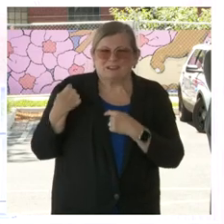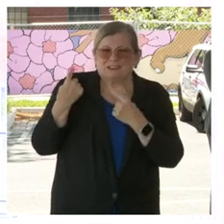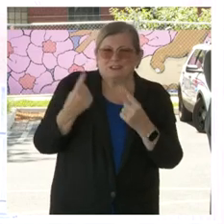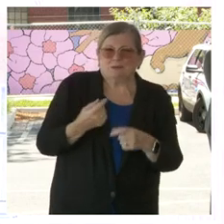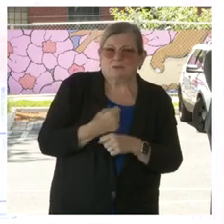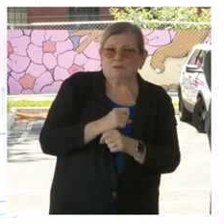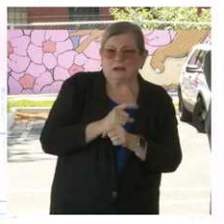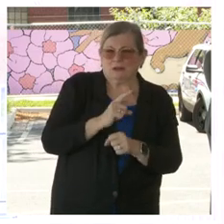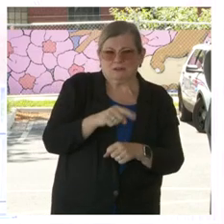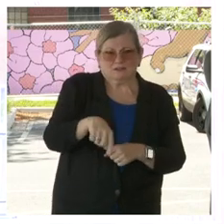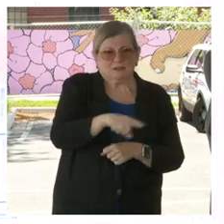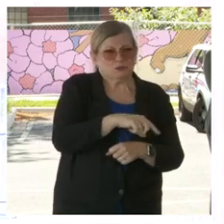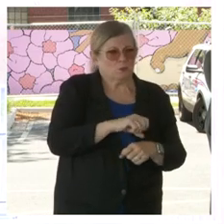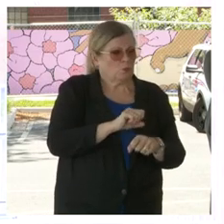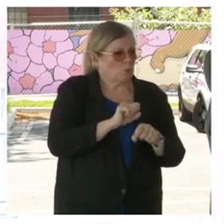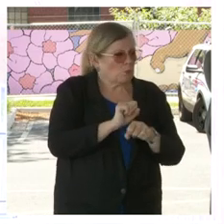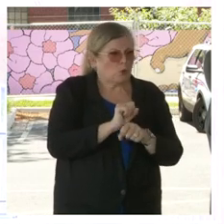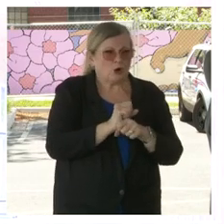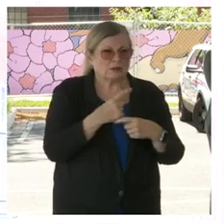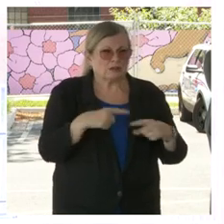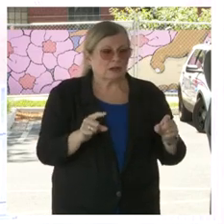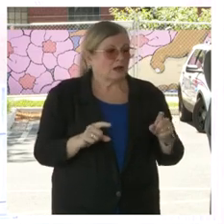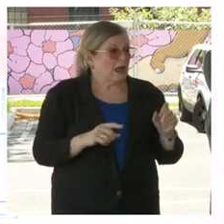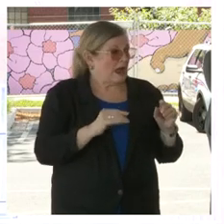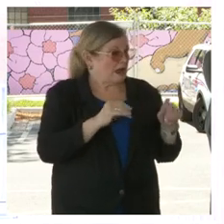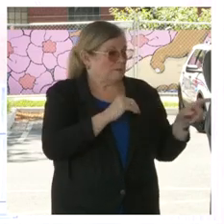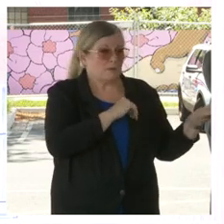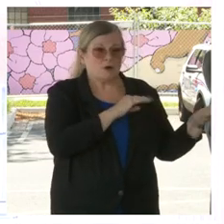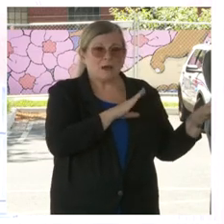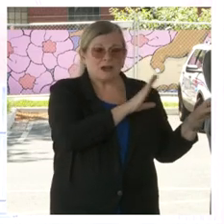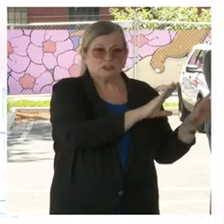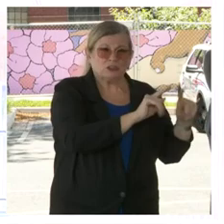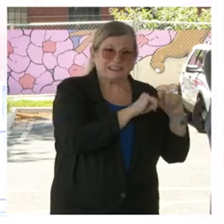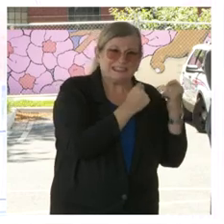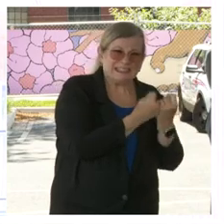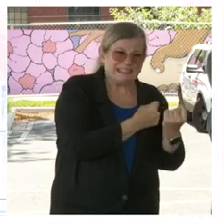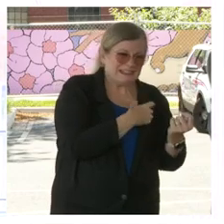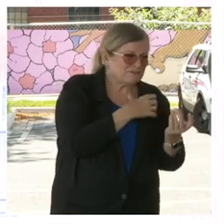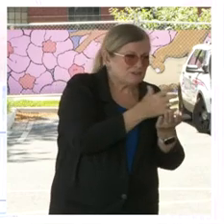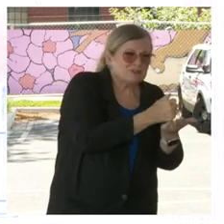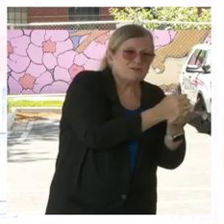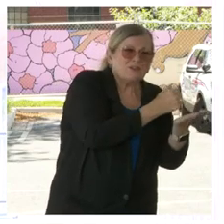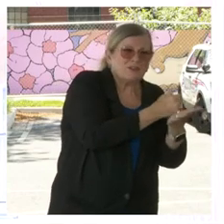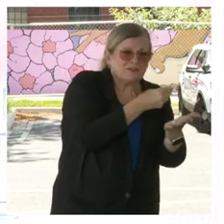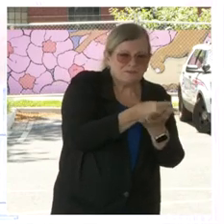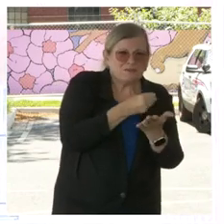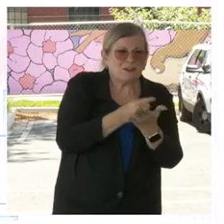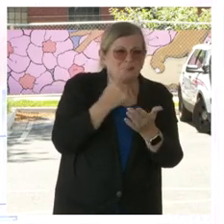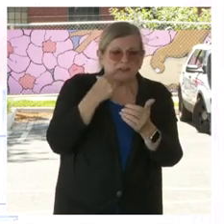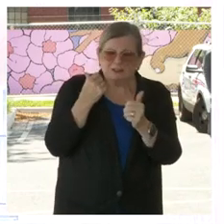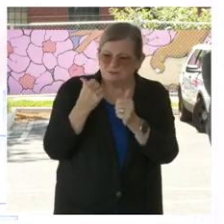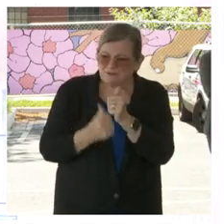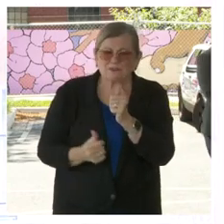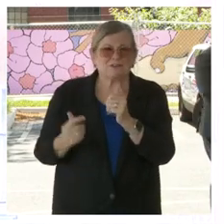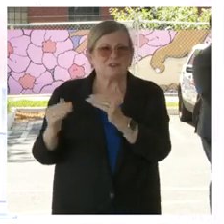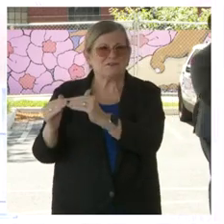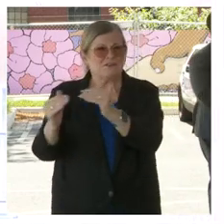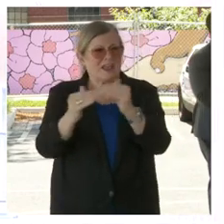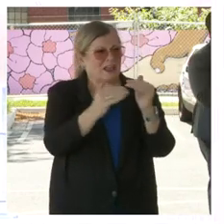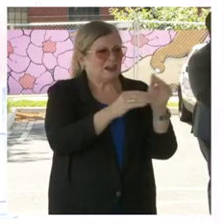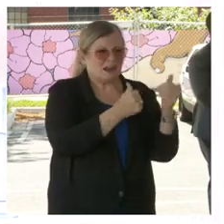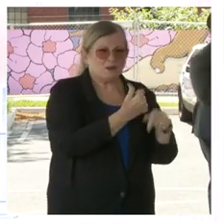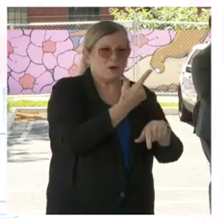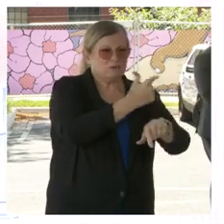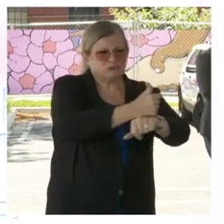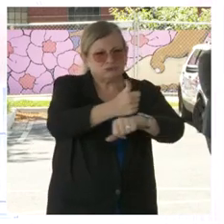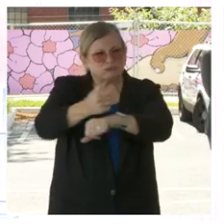Mayor Bowser and her team to make sure that there are opportunities for equity, partnership, and investments that concur for those who have been anchored